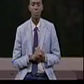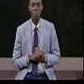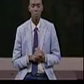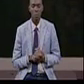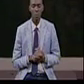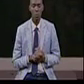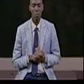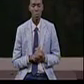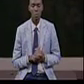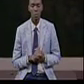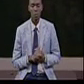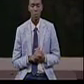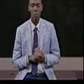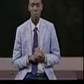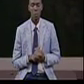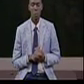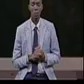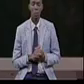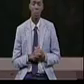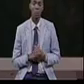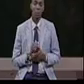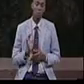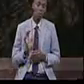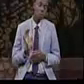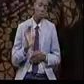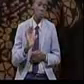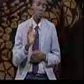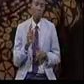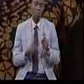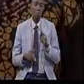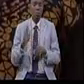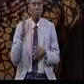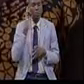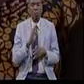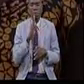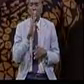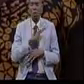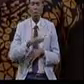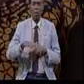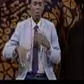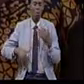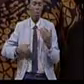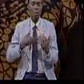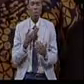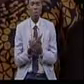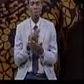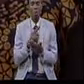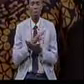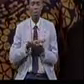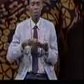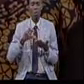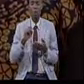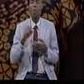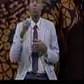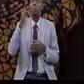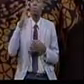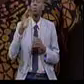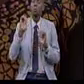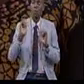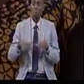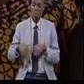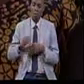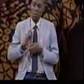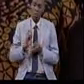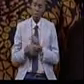Thy people also shall be all righteous. The Lord can change the hearts of people. The house of rulers,